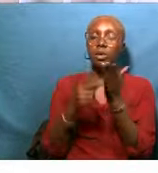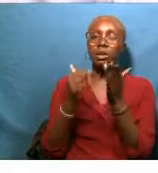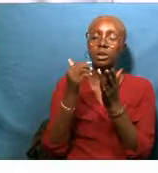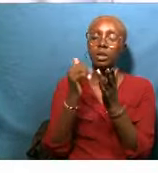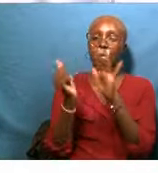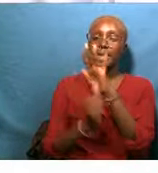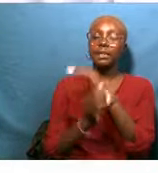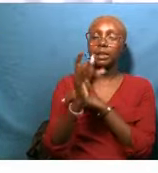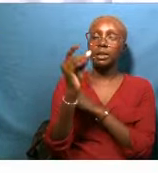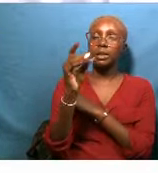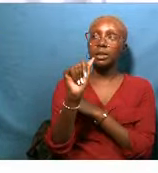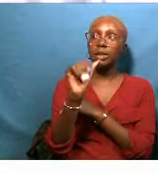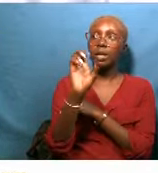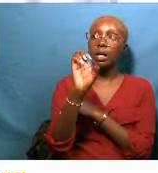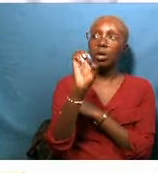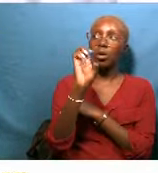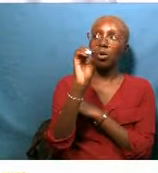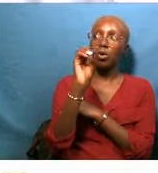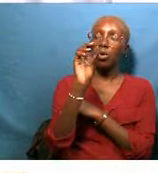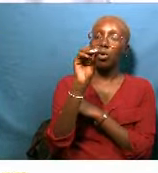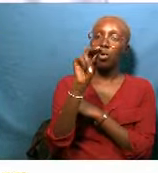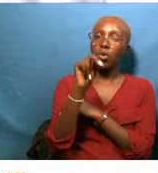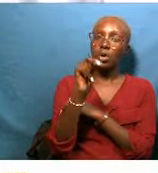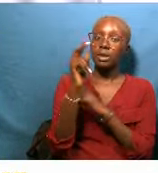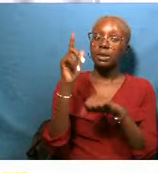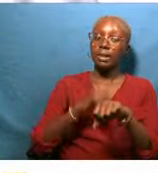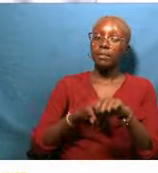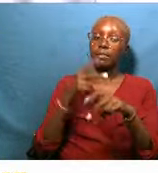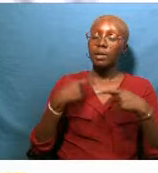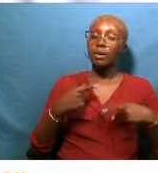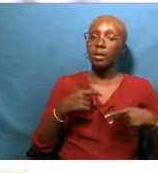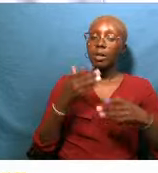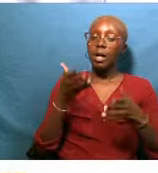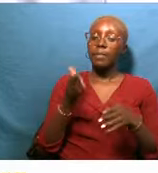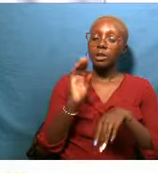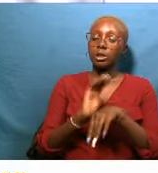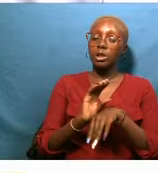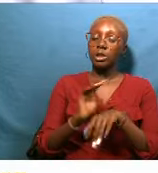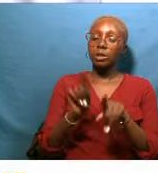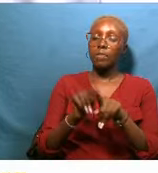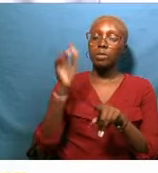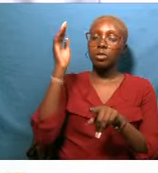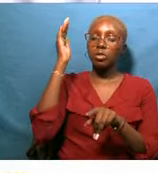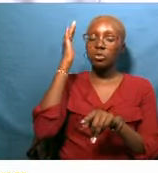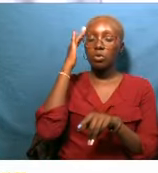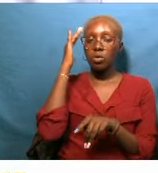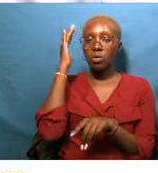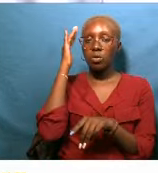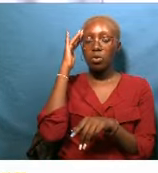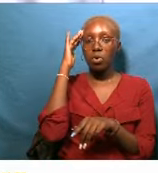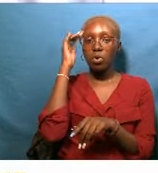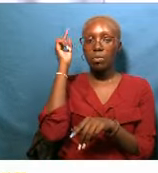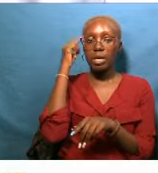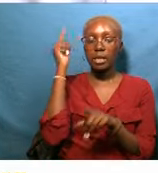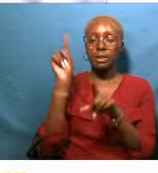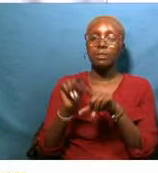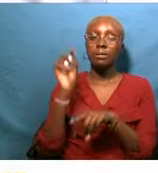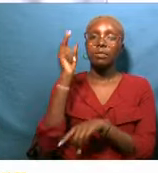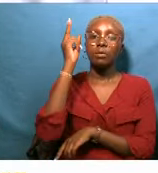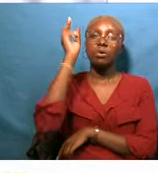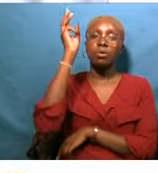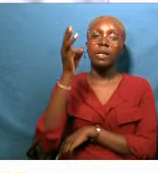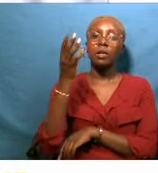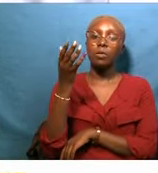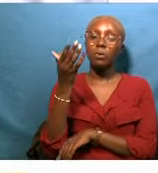the people committed to your charge and also know the mind and the will